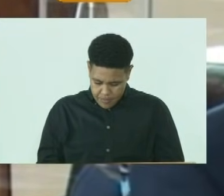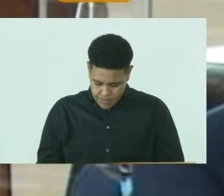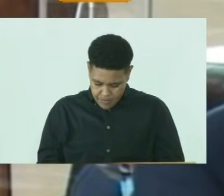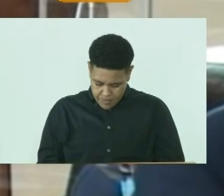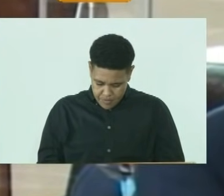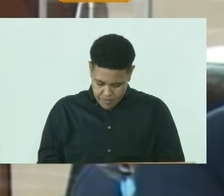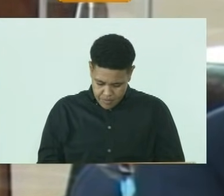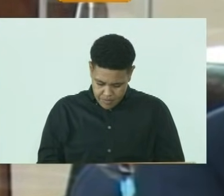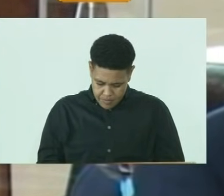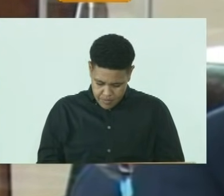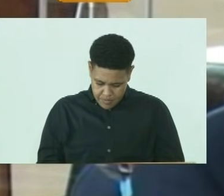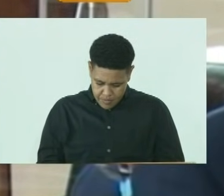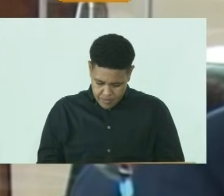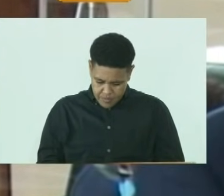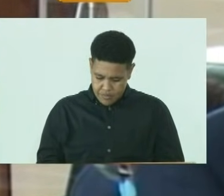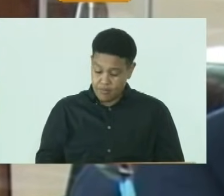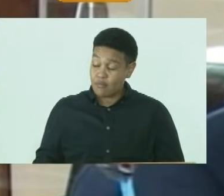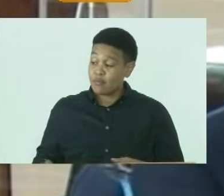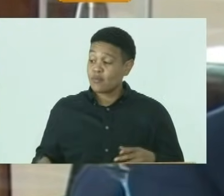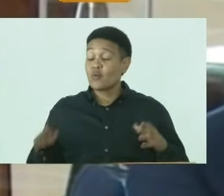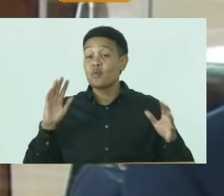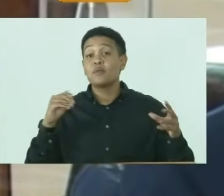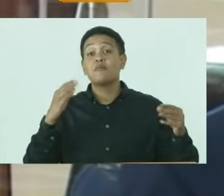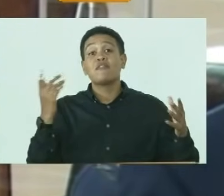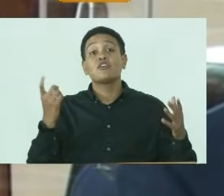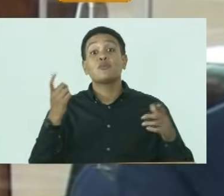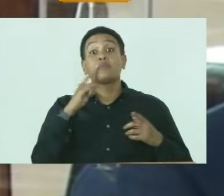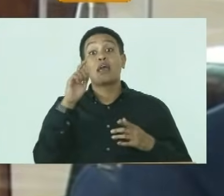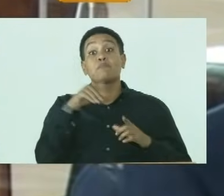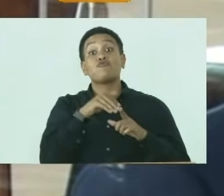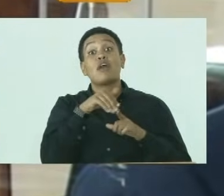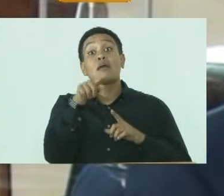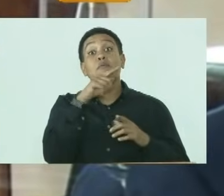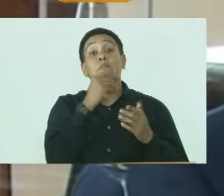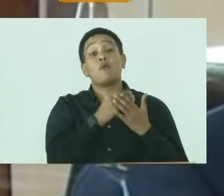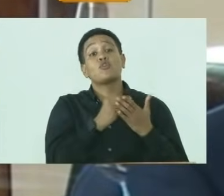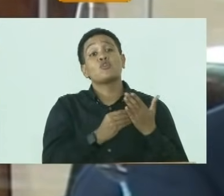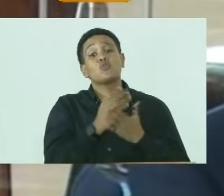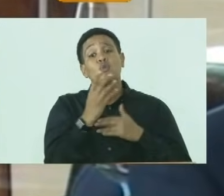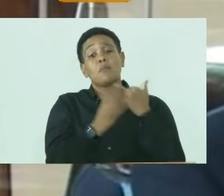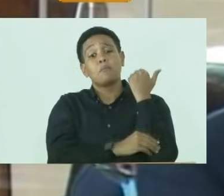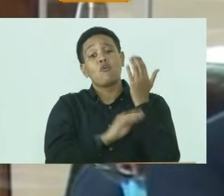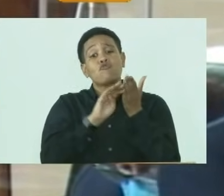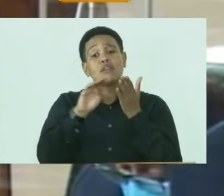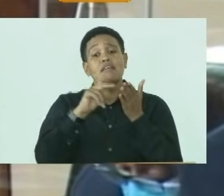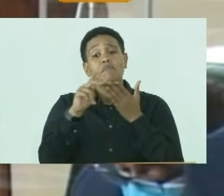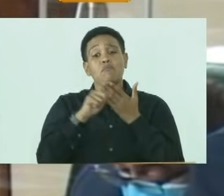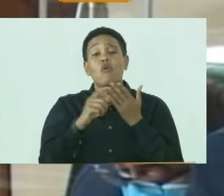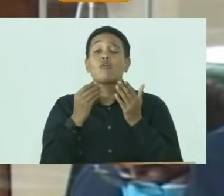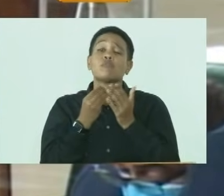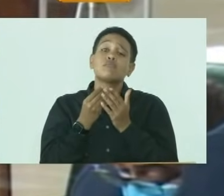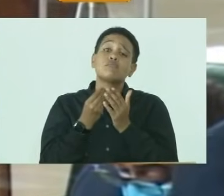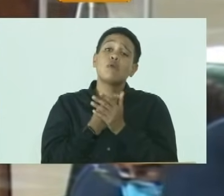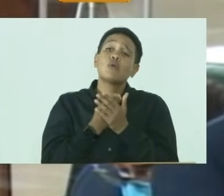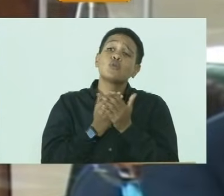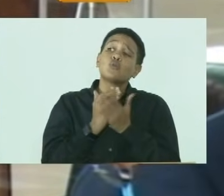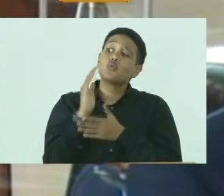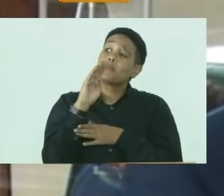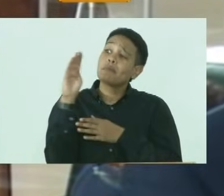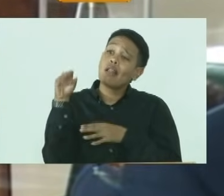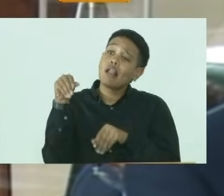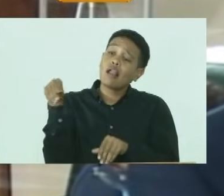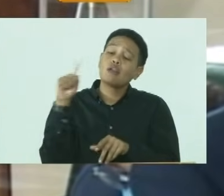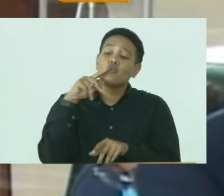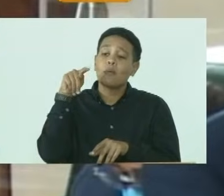be reminded of that, including monies through the Poor Relief Program, including billions of dollars through PAAC, including monies